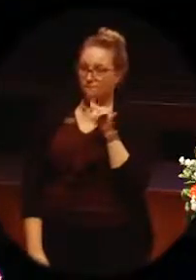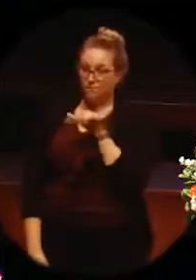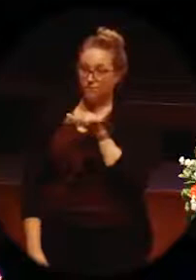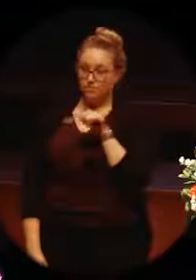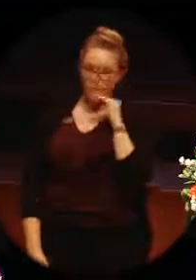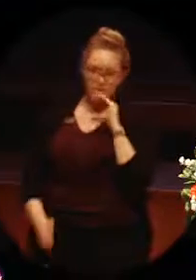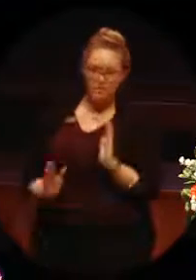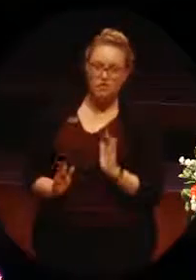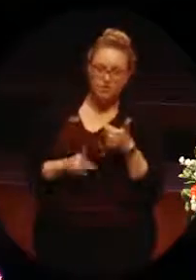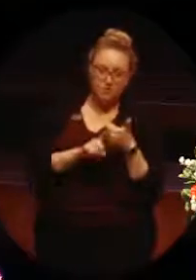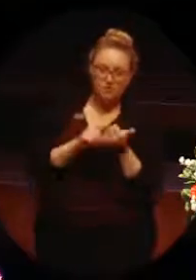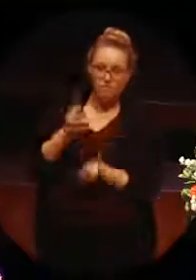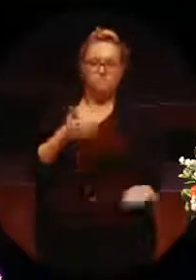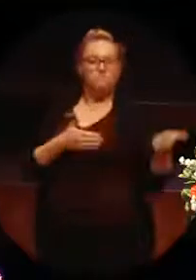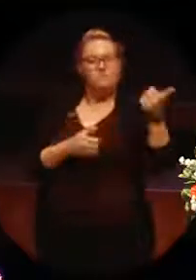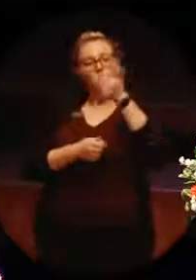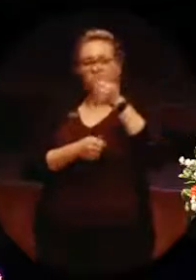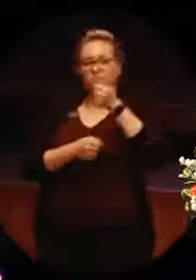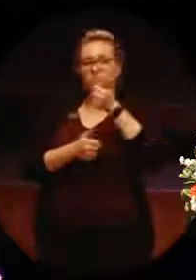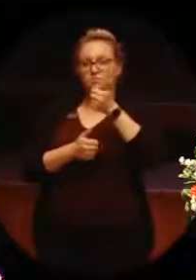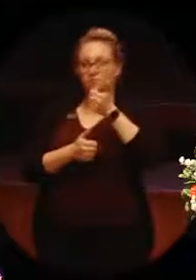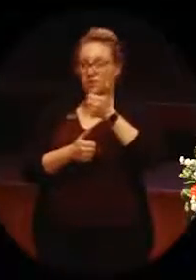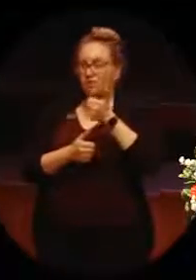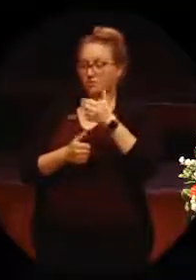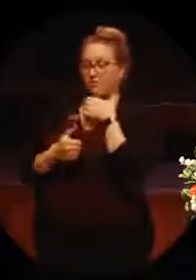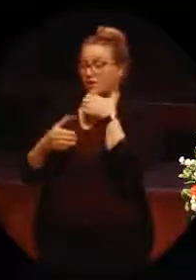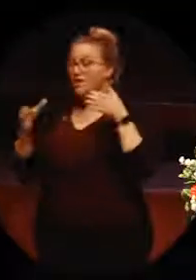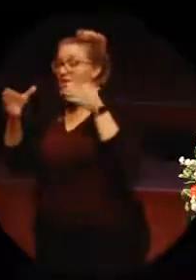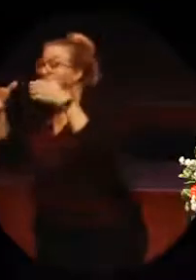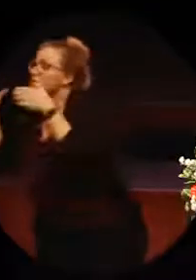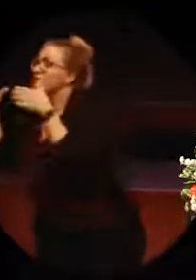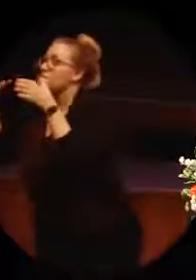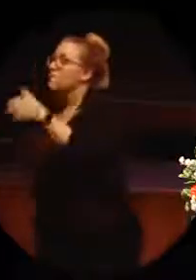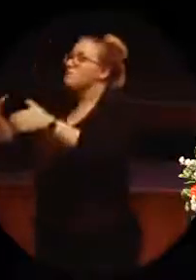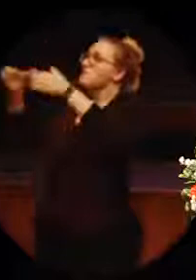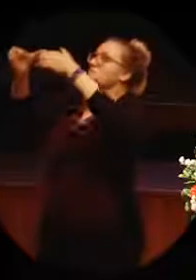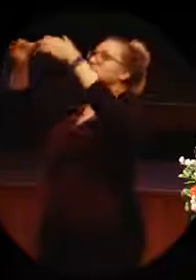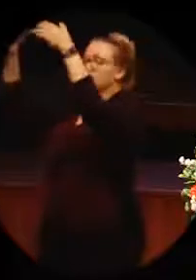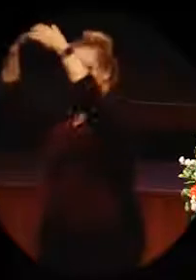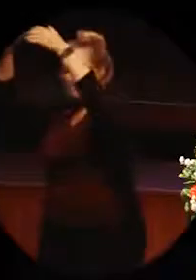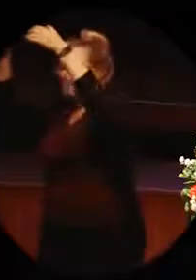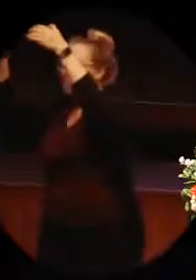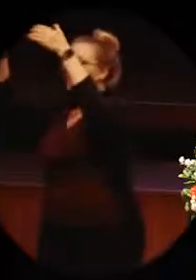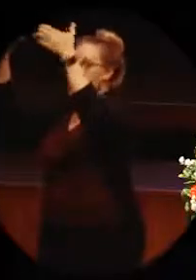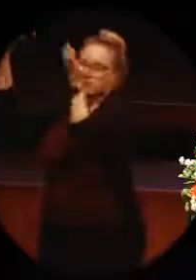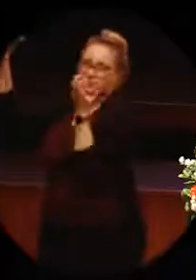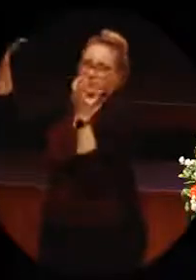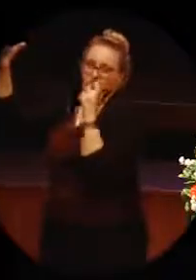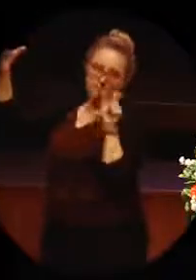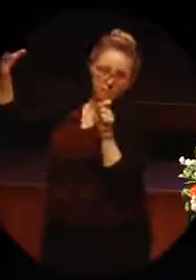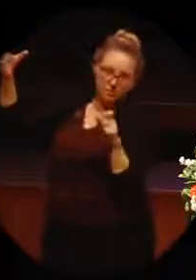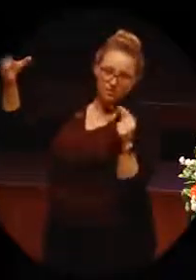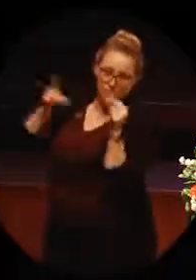though he was a superior in rank, he took that person by the neck and suspended him up. And